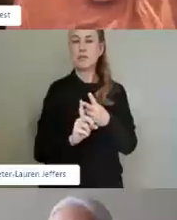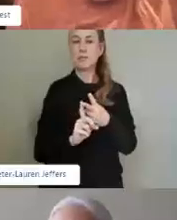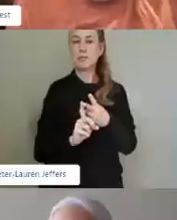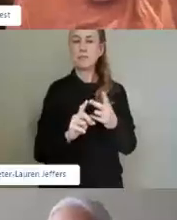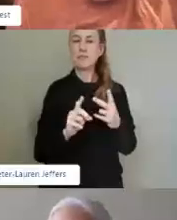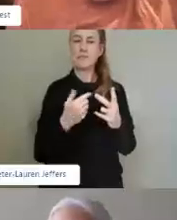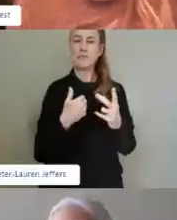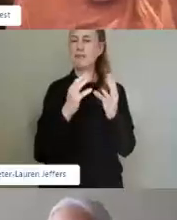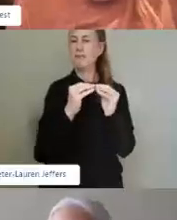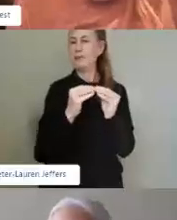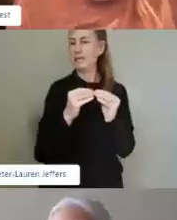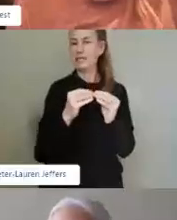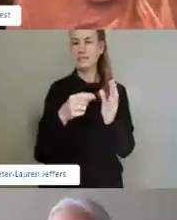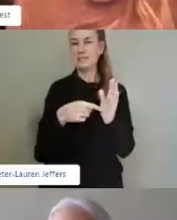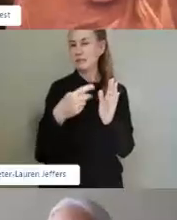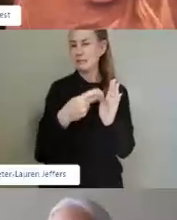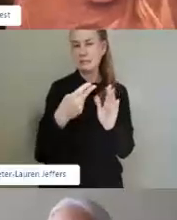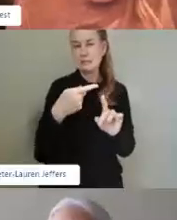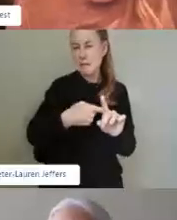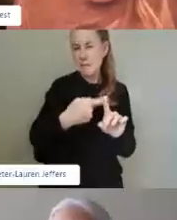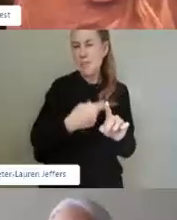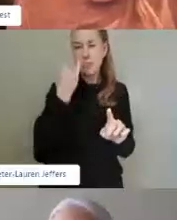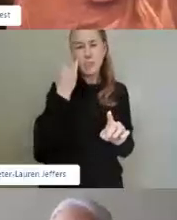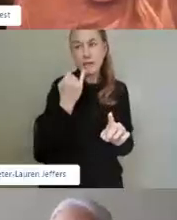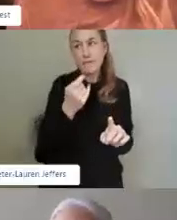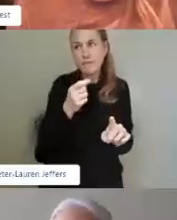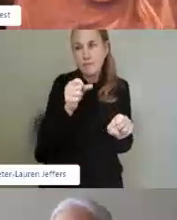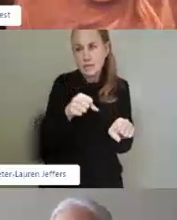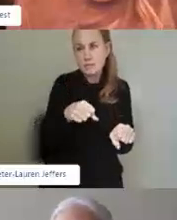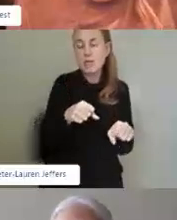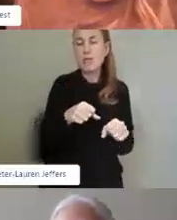couple times a month if they can. And